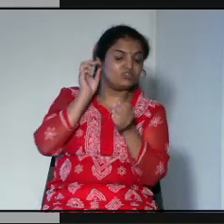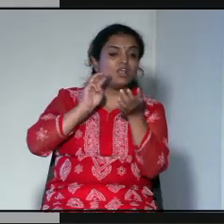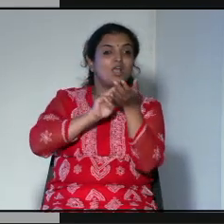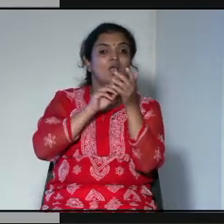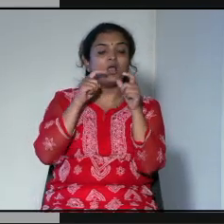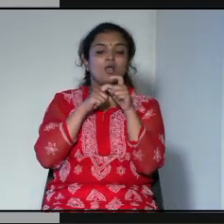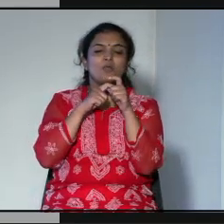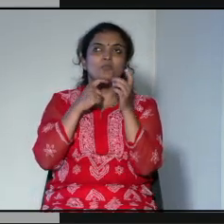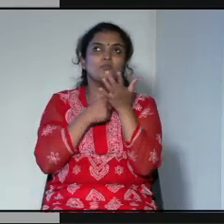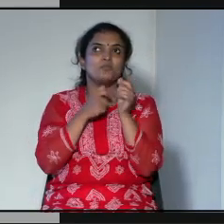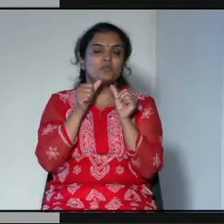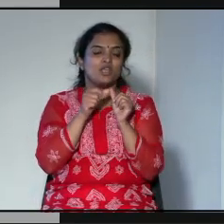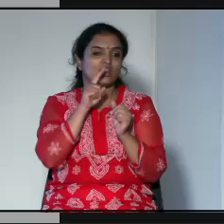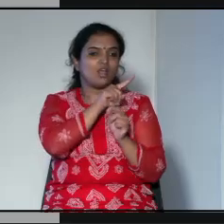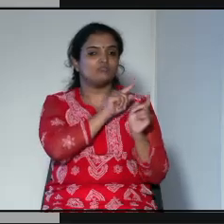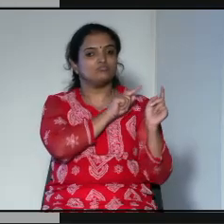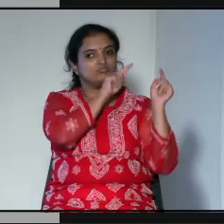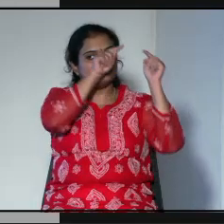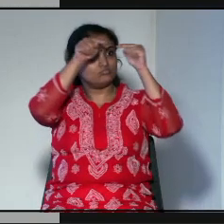to design